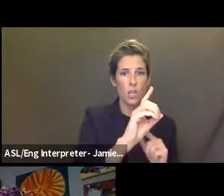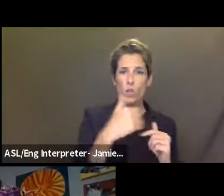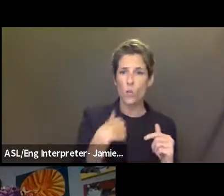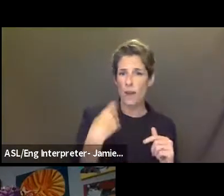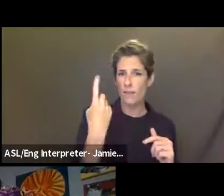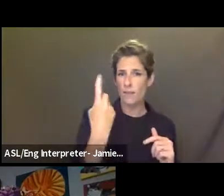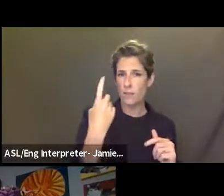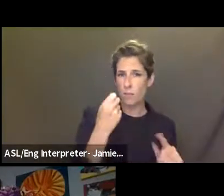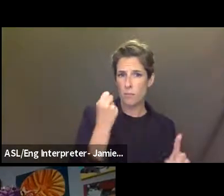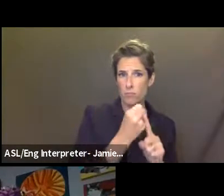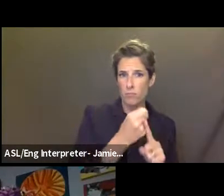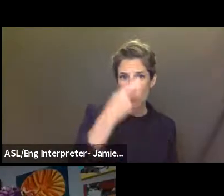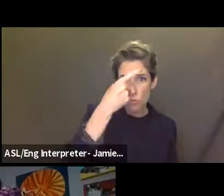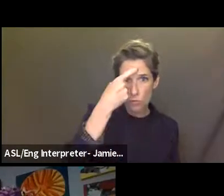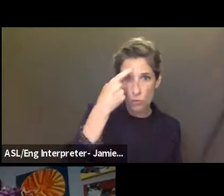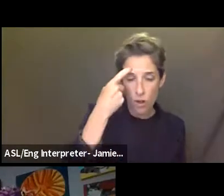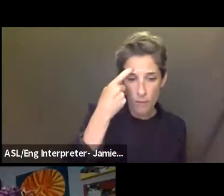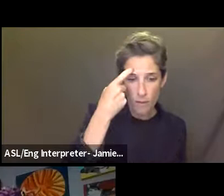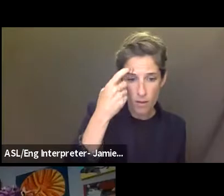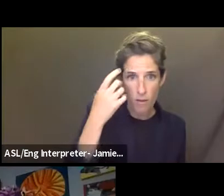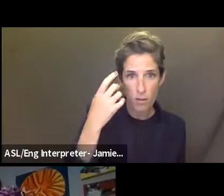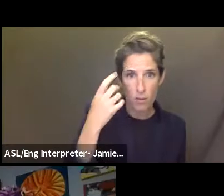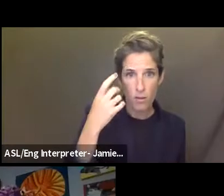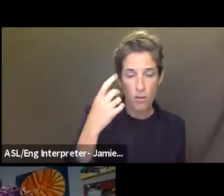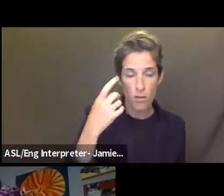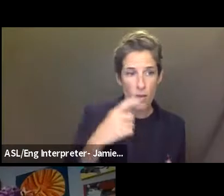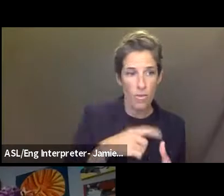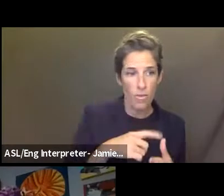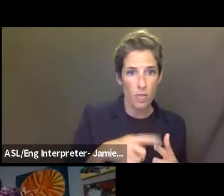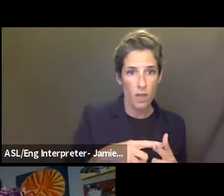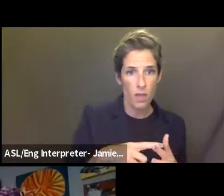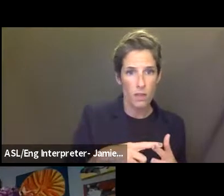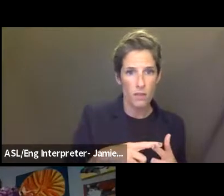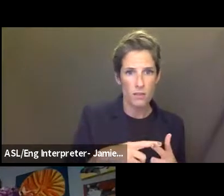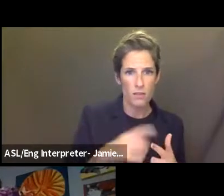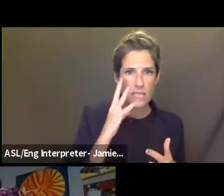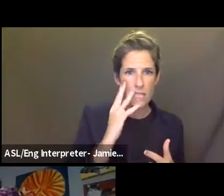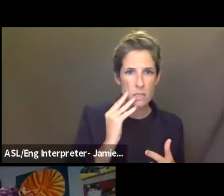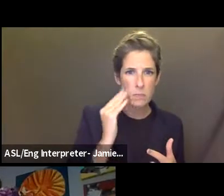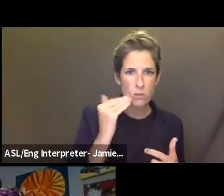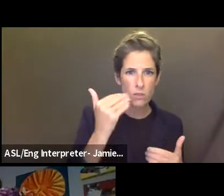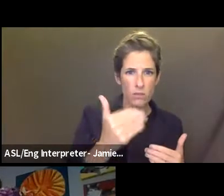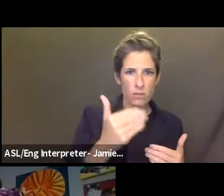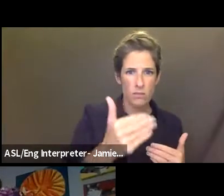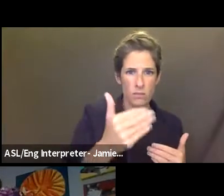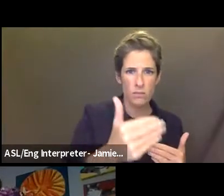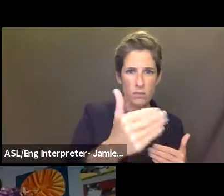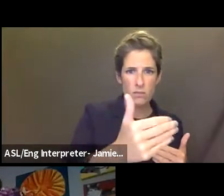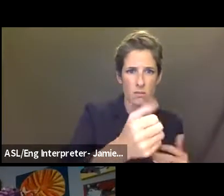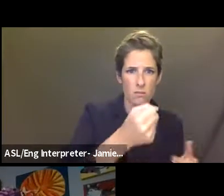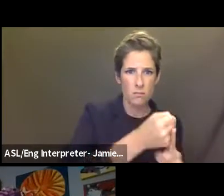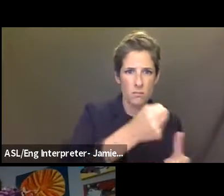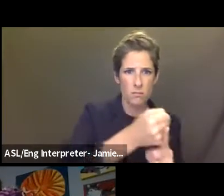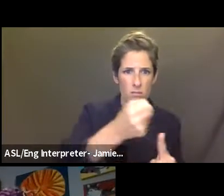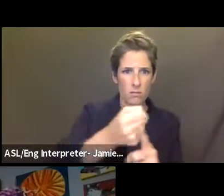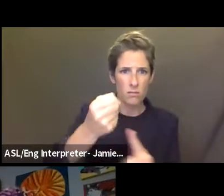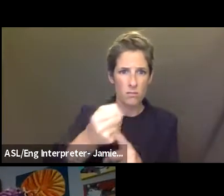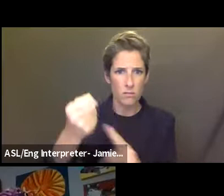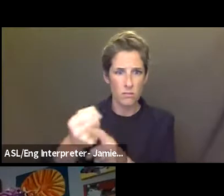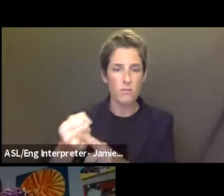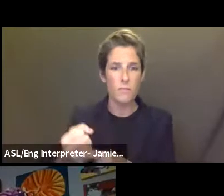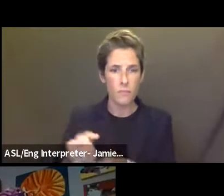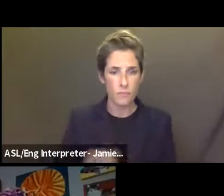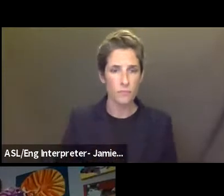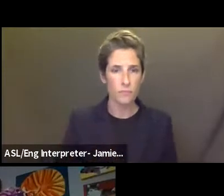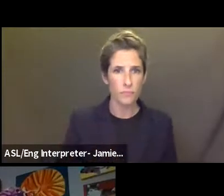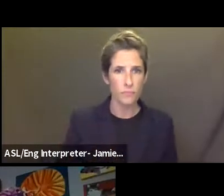trauma, and then there's the after trauma. And in the period or the space